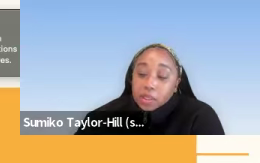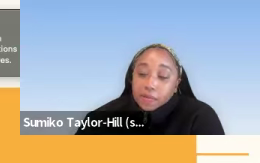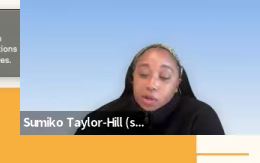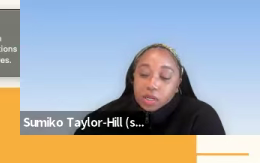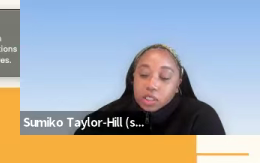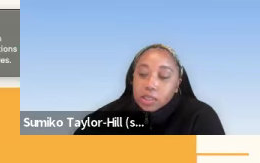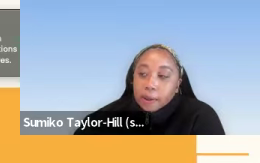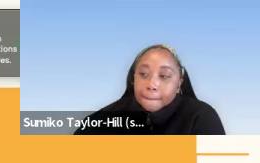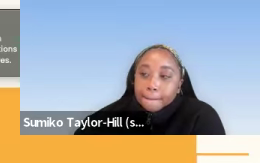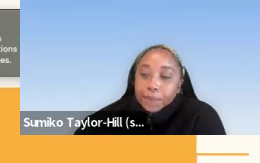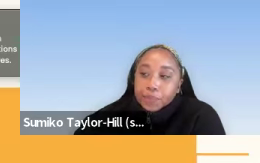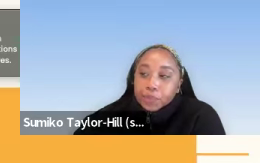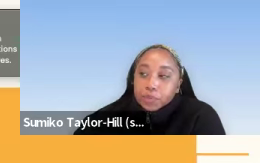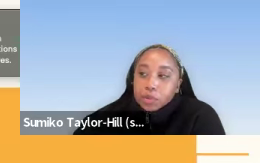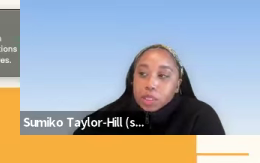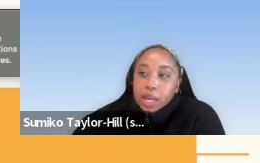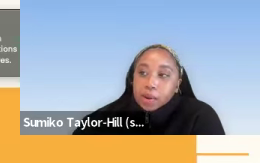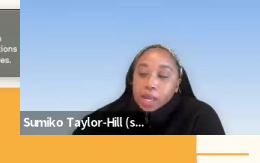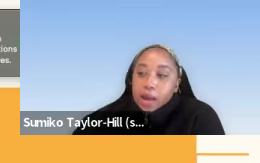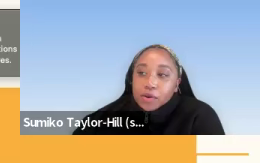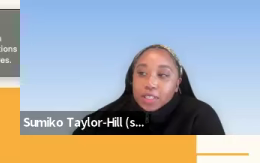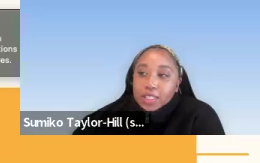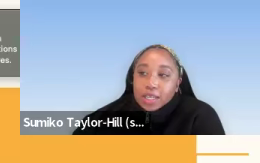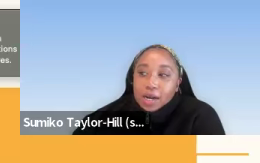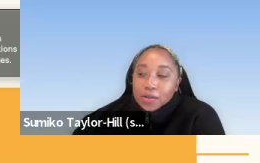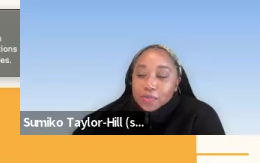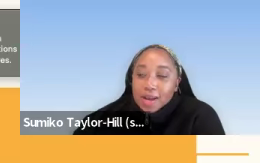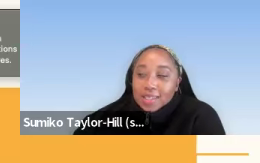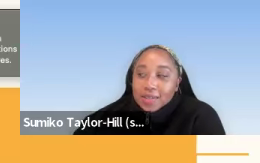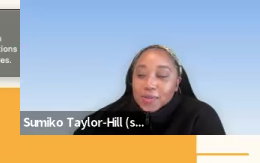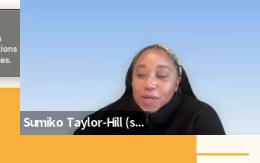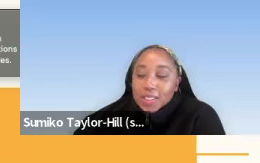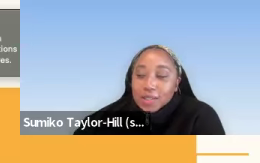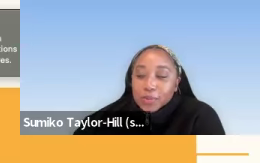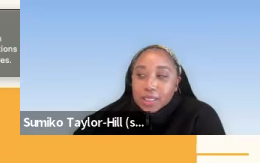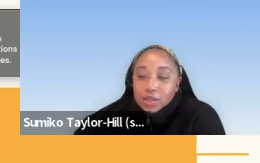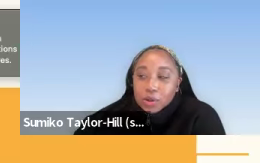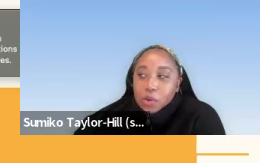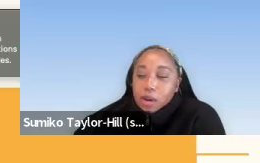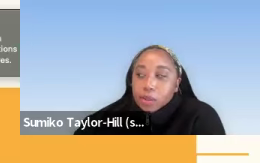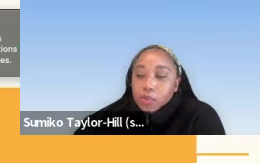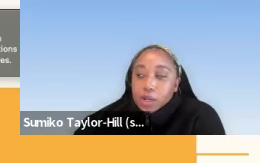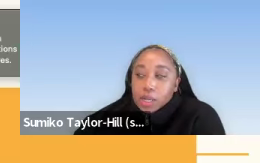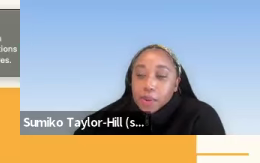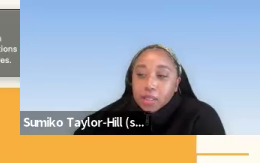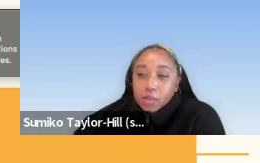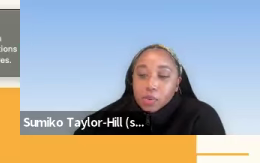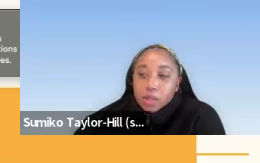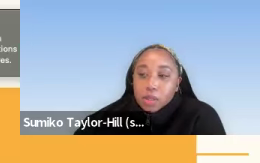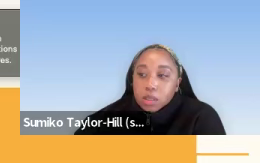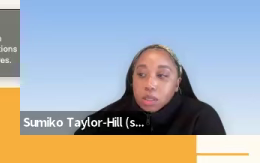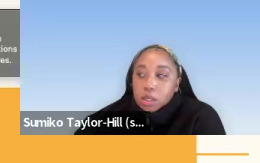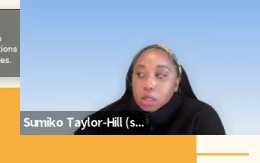the topics of their question. Today, we have Onisha Cochran-Dumas, whose question will be centered around